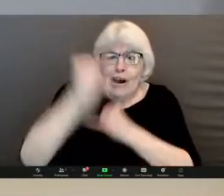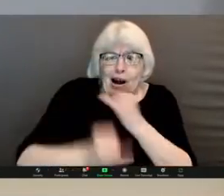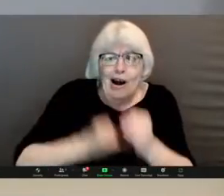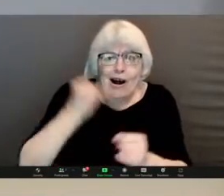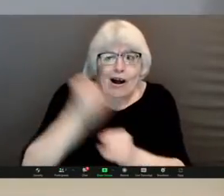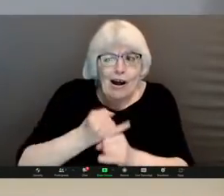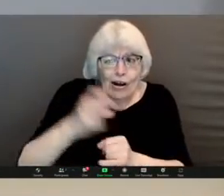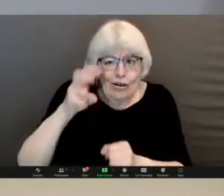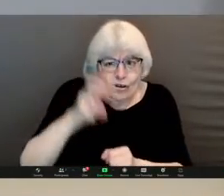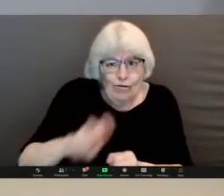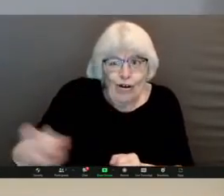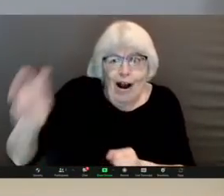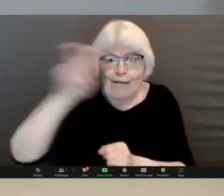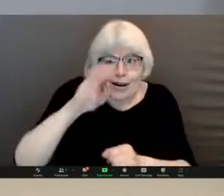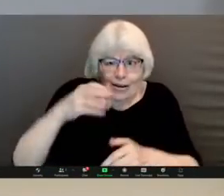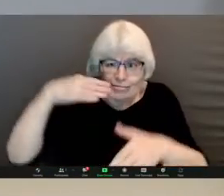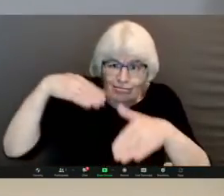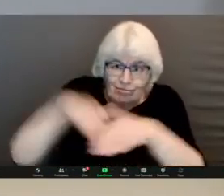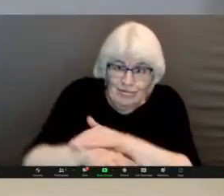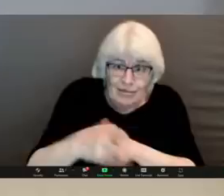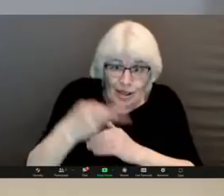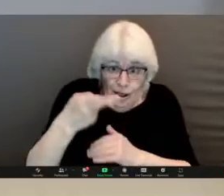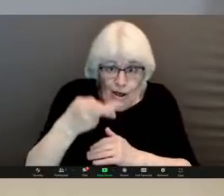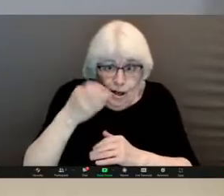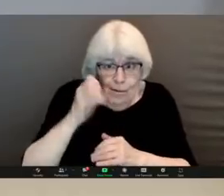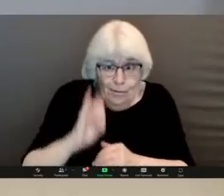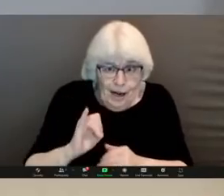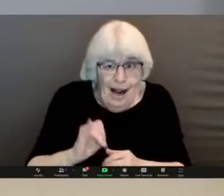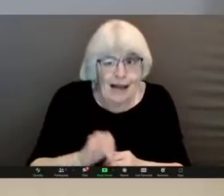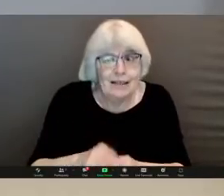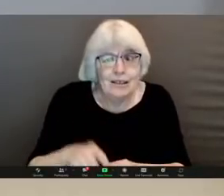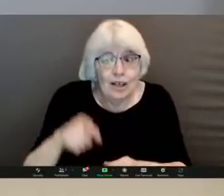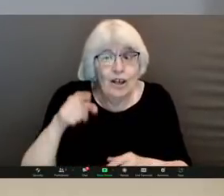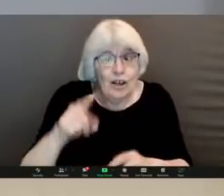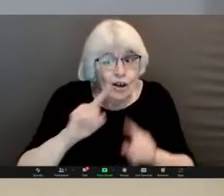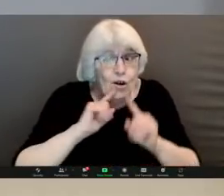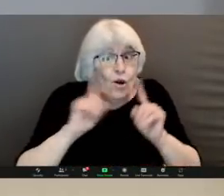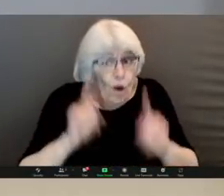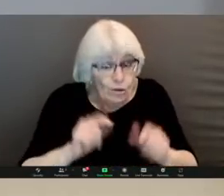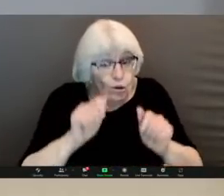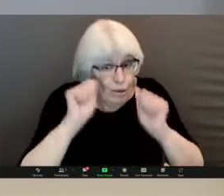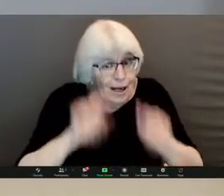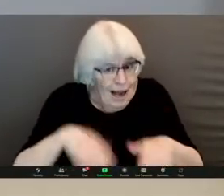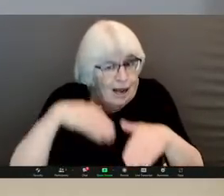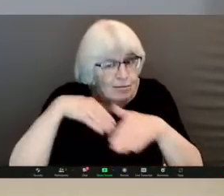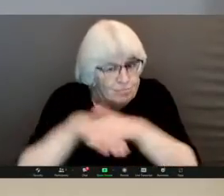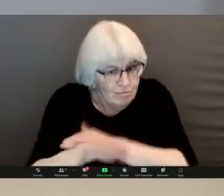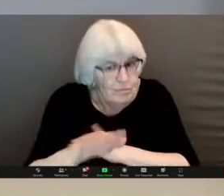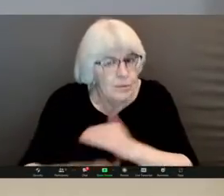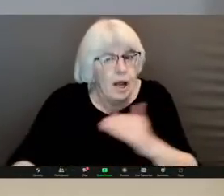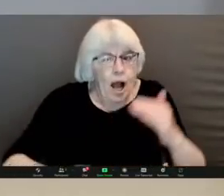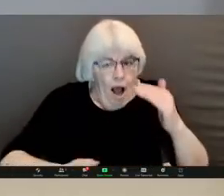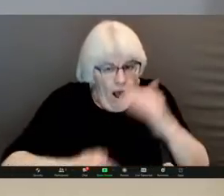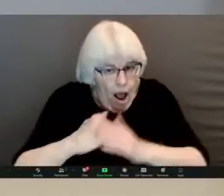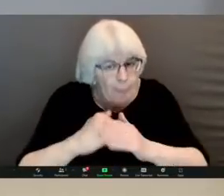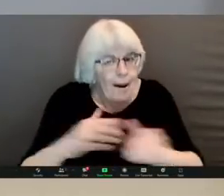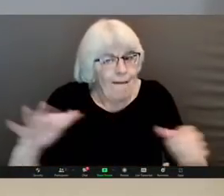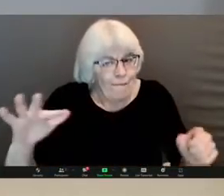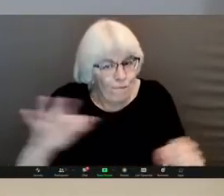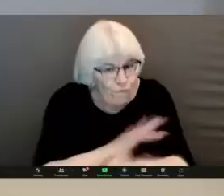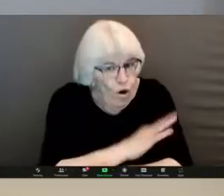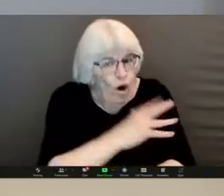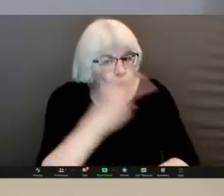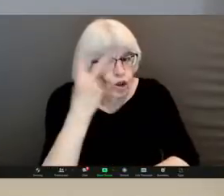fully vaccinated, and they will need to be tested like anyone else coming to PI. So they'll need their PI